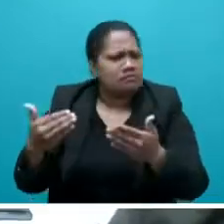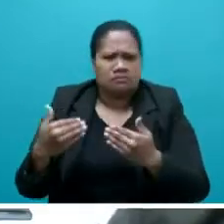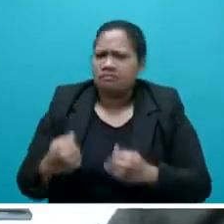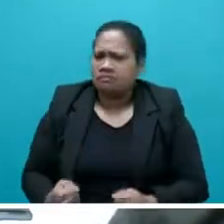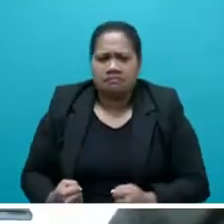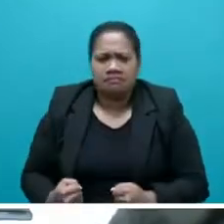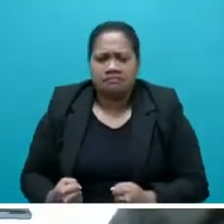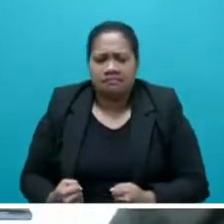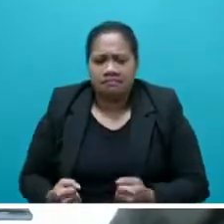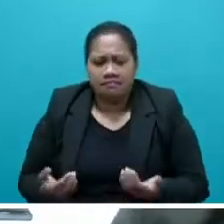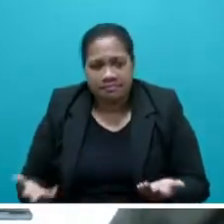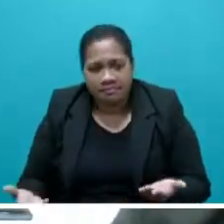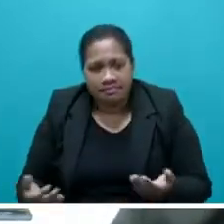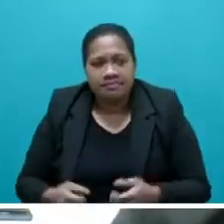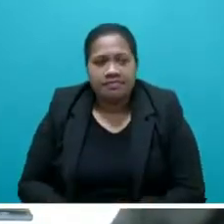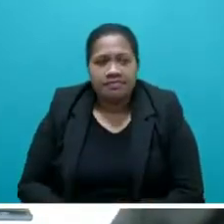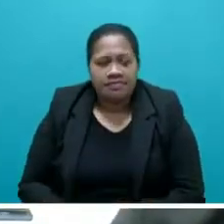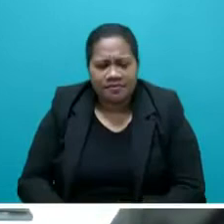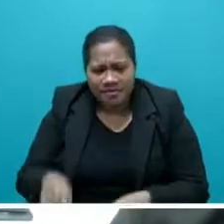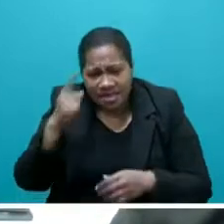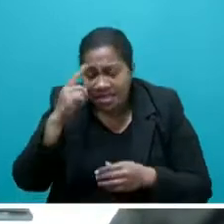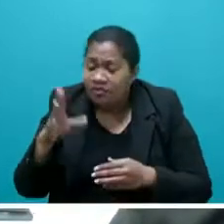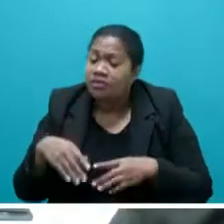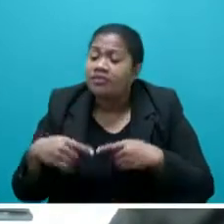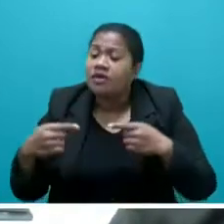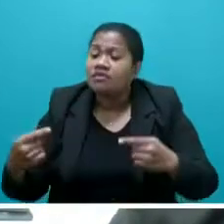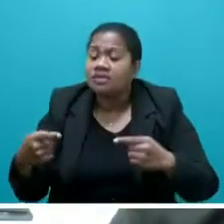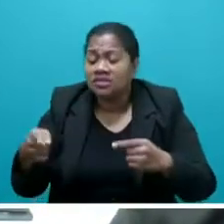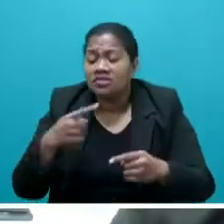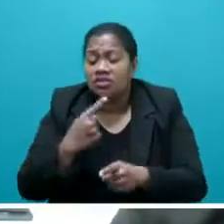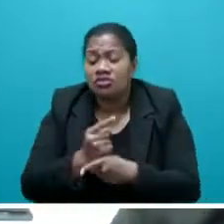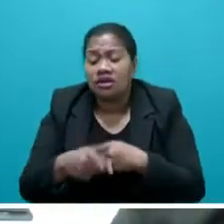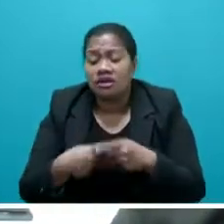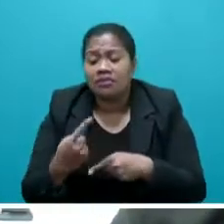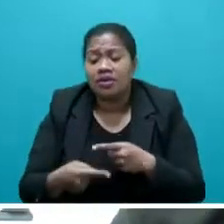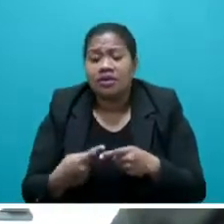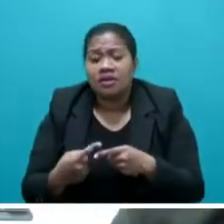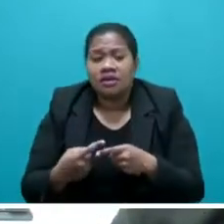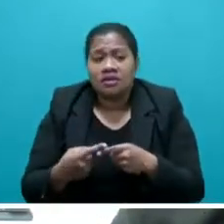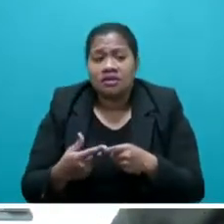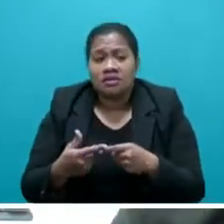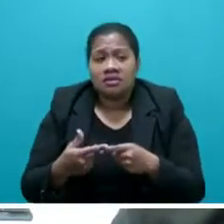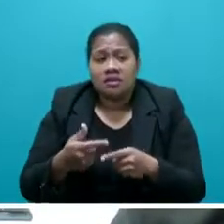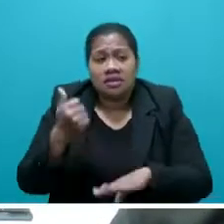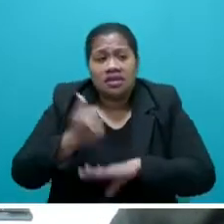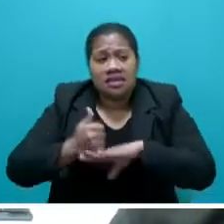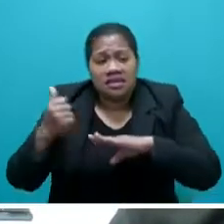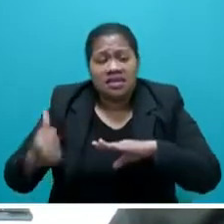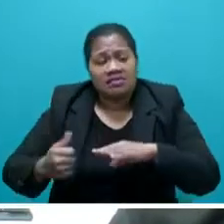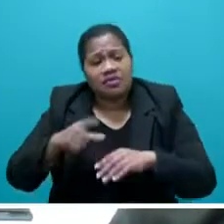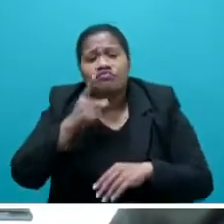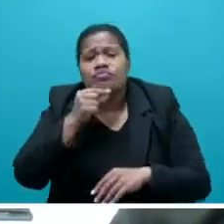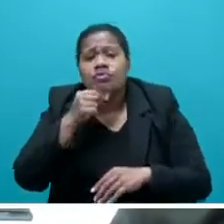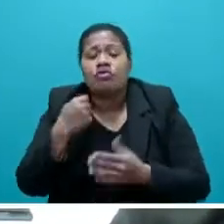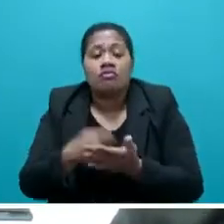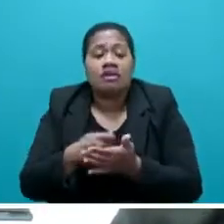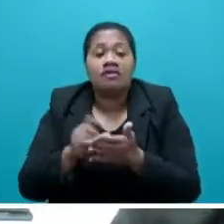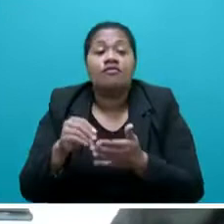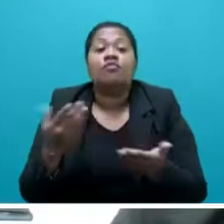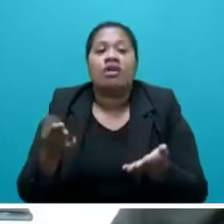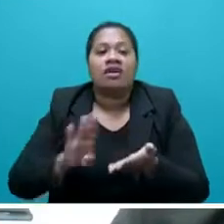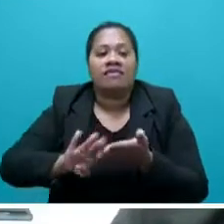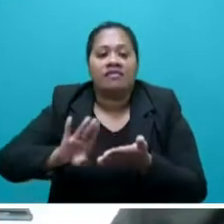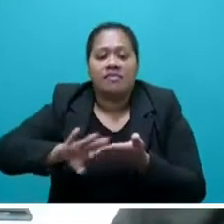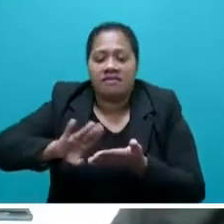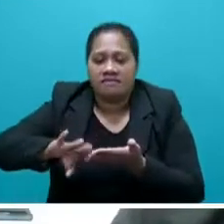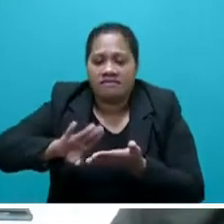from the other side, I think is Honourable Gerengere Tumbua, who talked about government borrowing money from FNPF, and I'll try and focus on the economic and